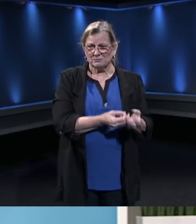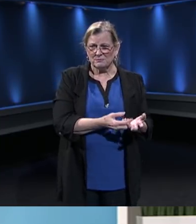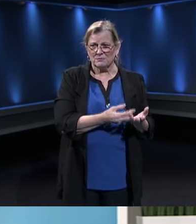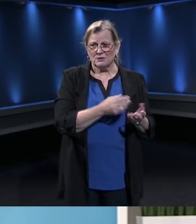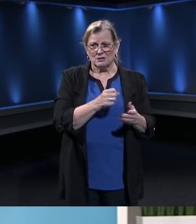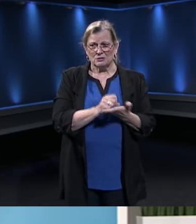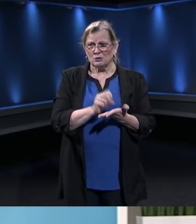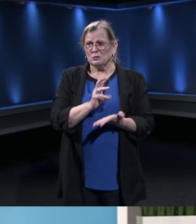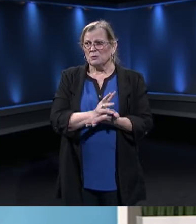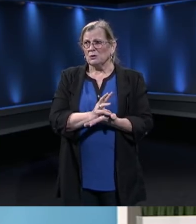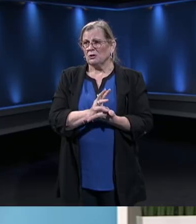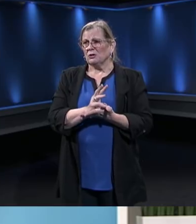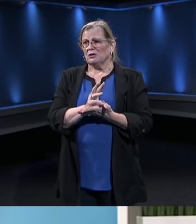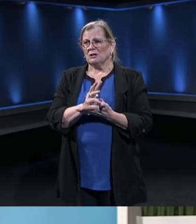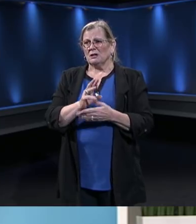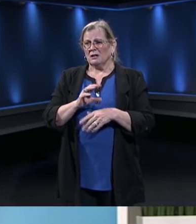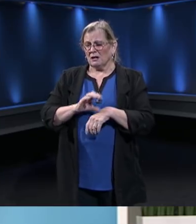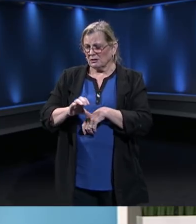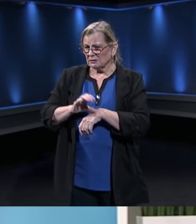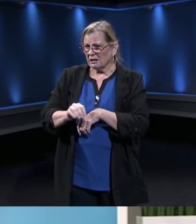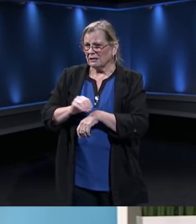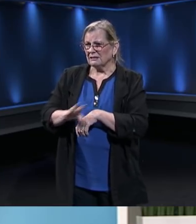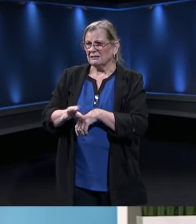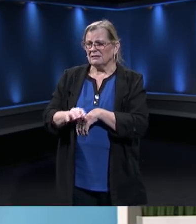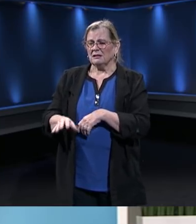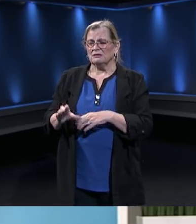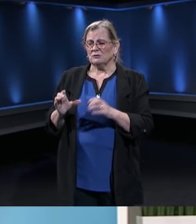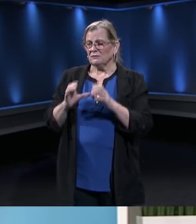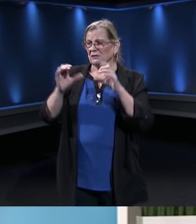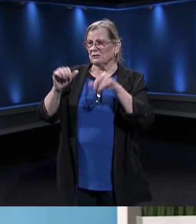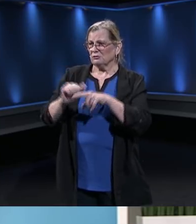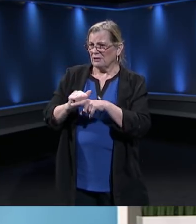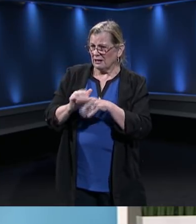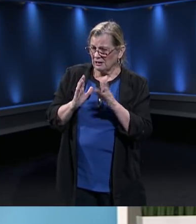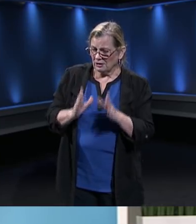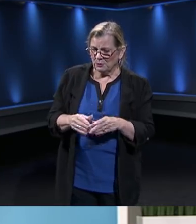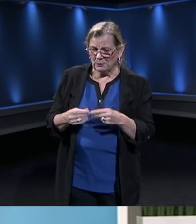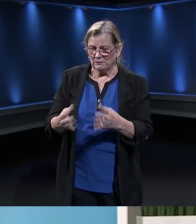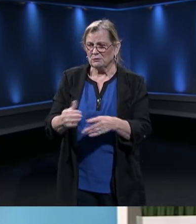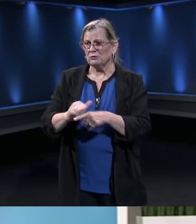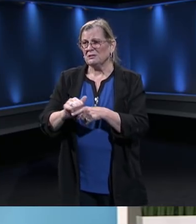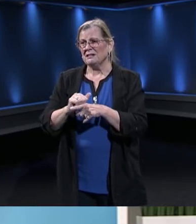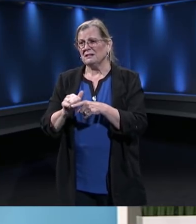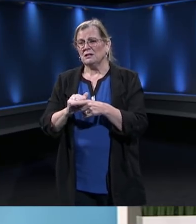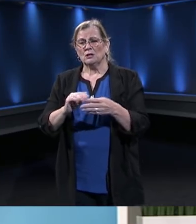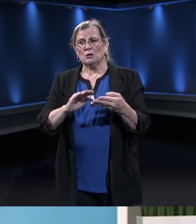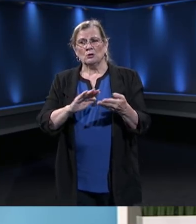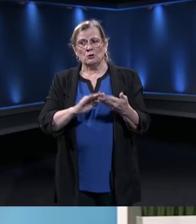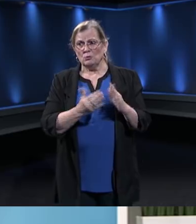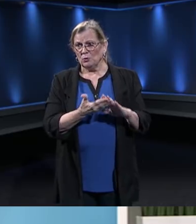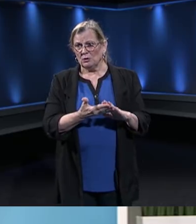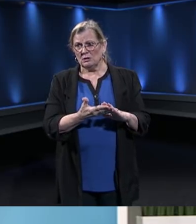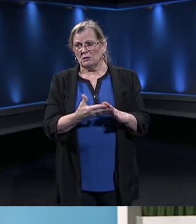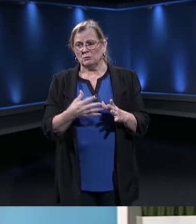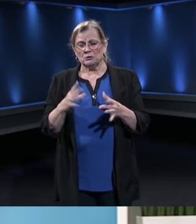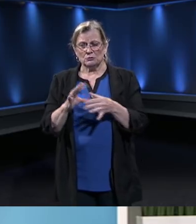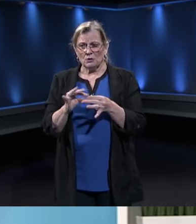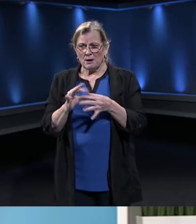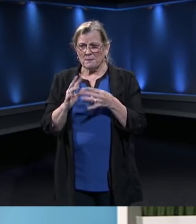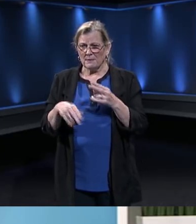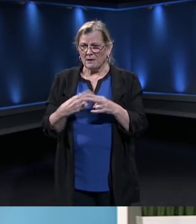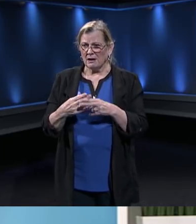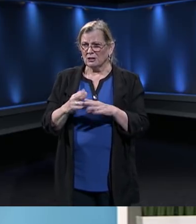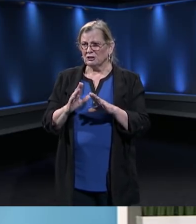who are certified trainers, and we're providing trainings to families. I've done a couple in the community where we talk about childhood adversity and